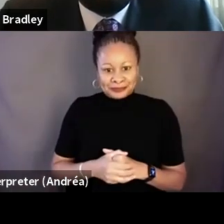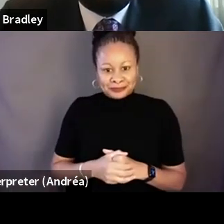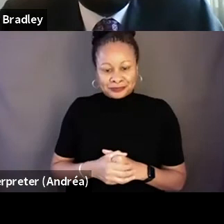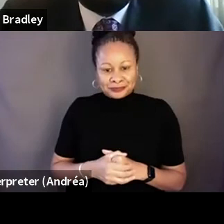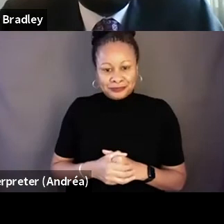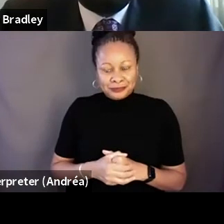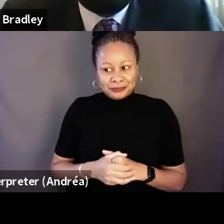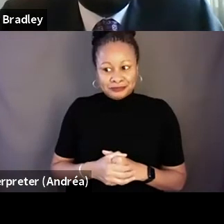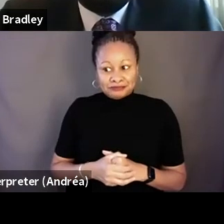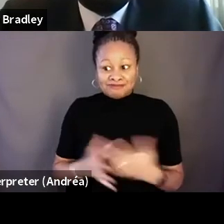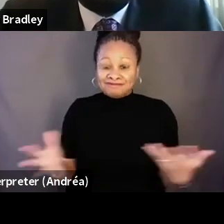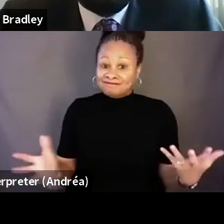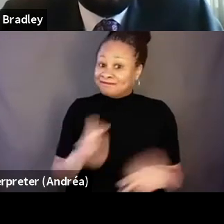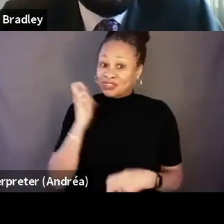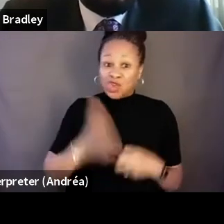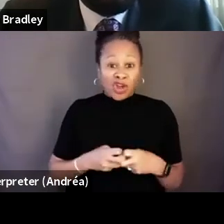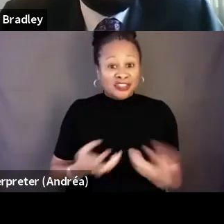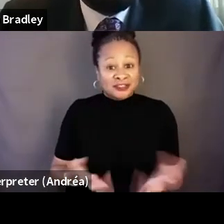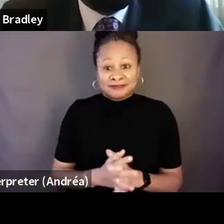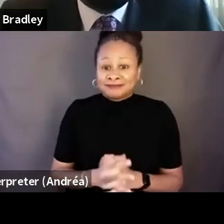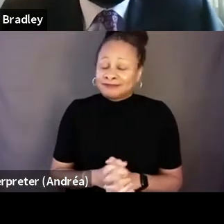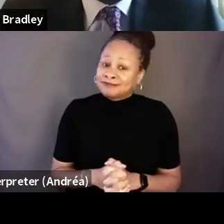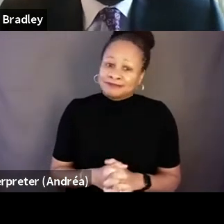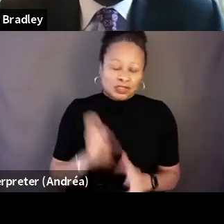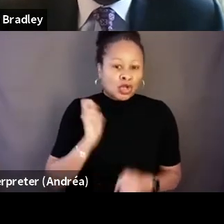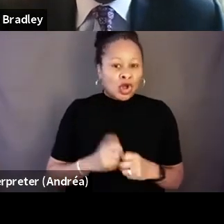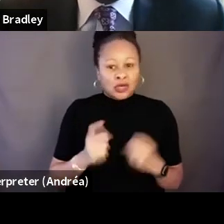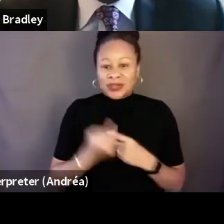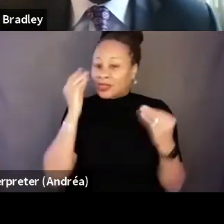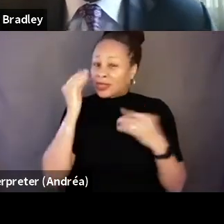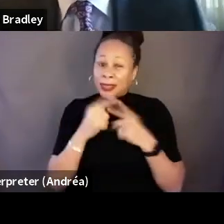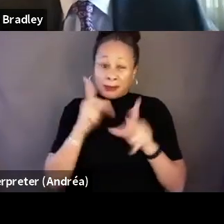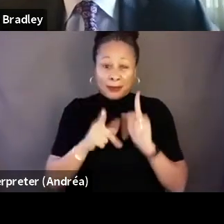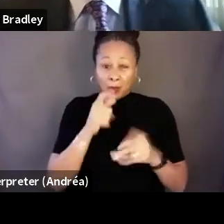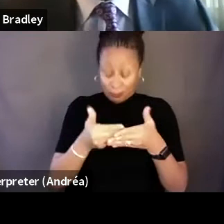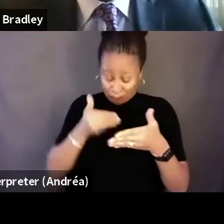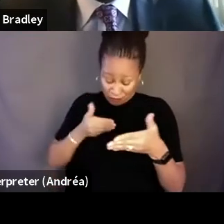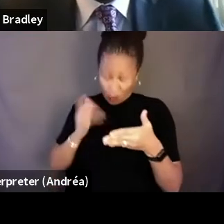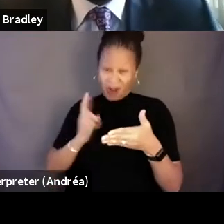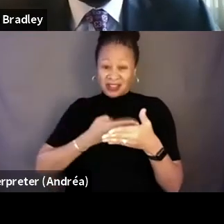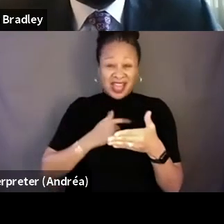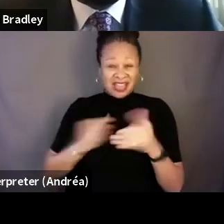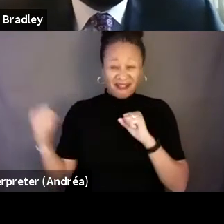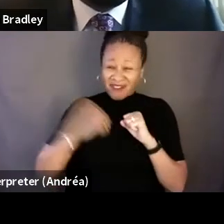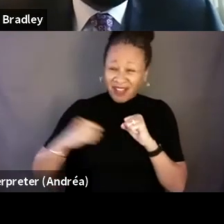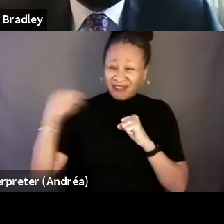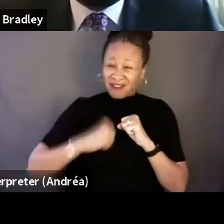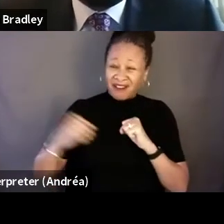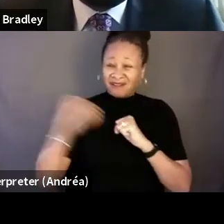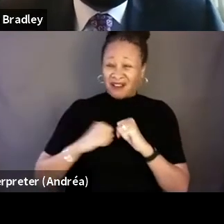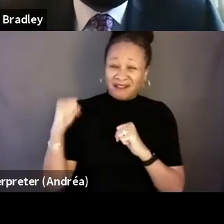so it's hard, guys. It's hard when you think of the people before us and the fights that they had to put up,